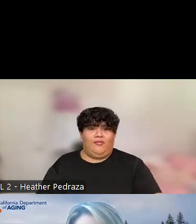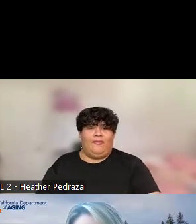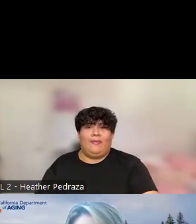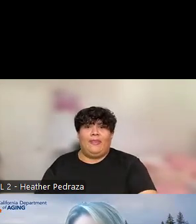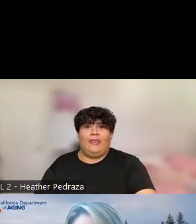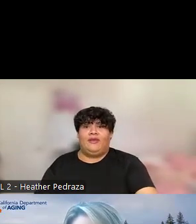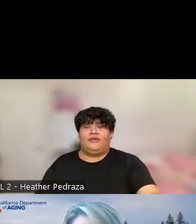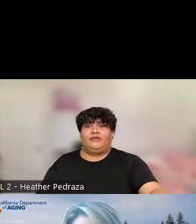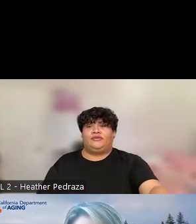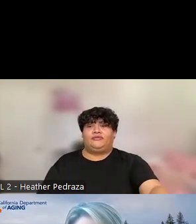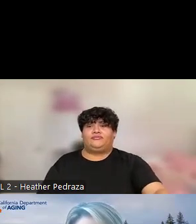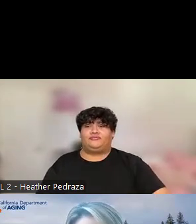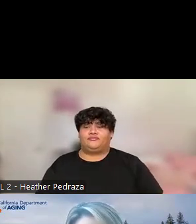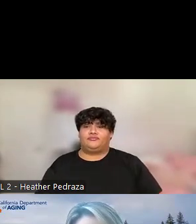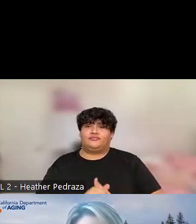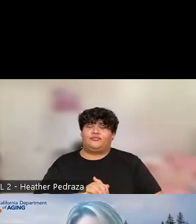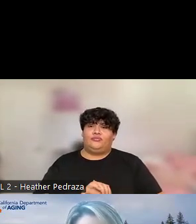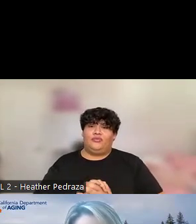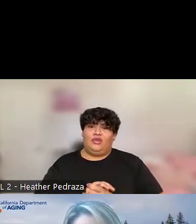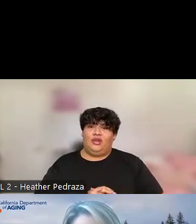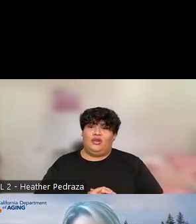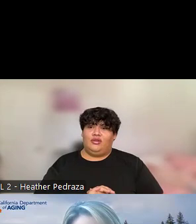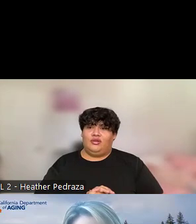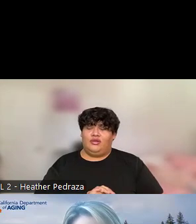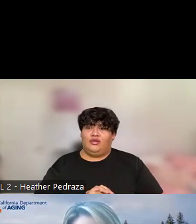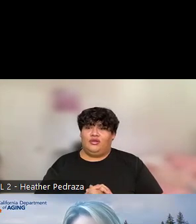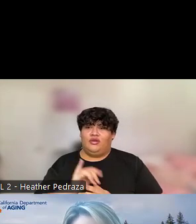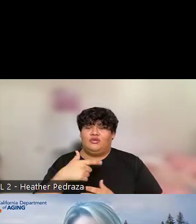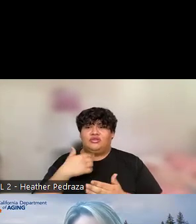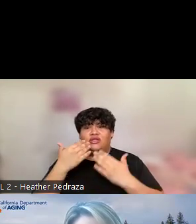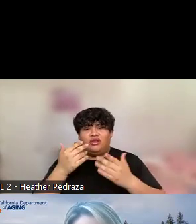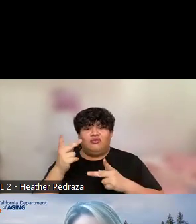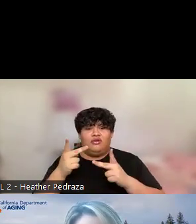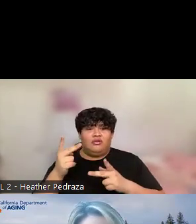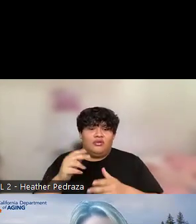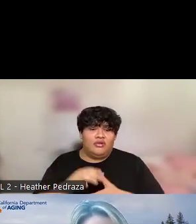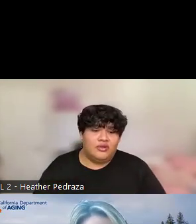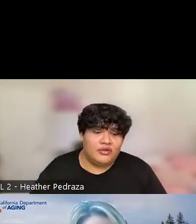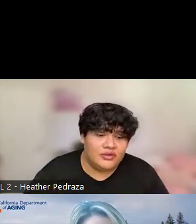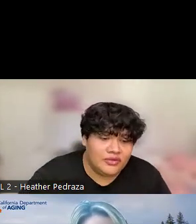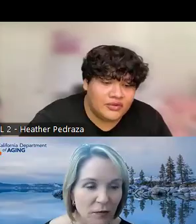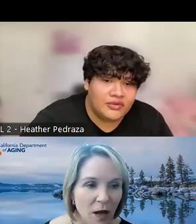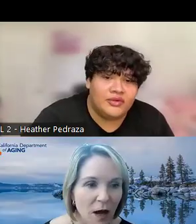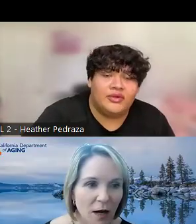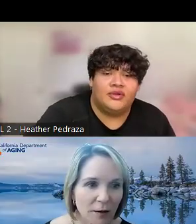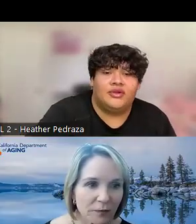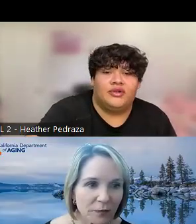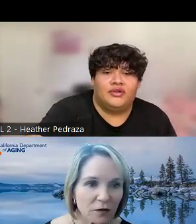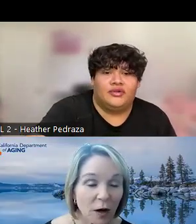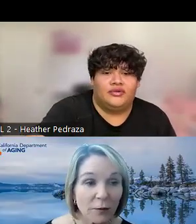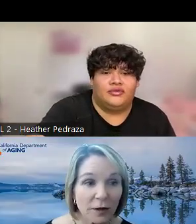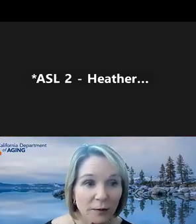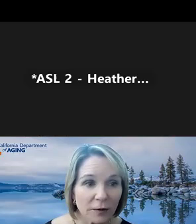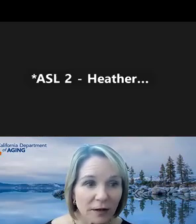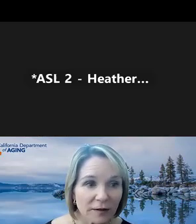we're so fortunate for all of you and the perspectives you bring, and you help raising our awareness at the state level.